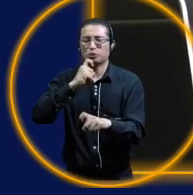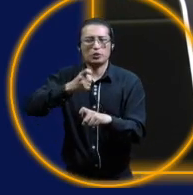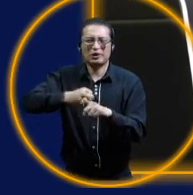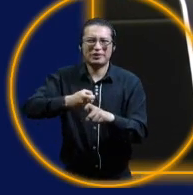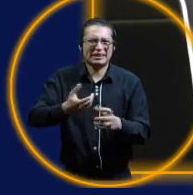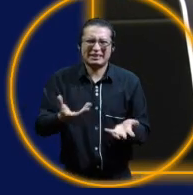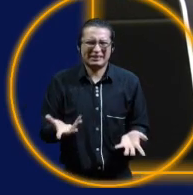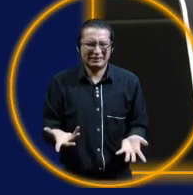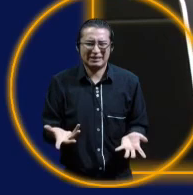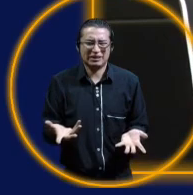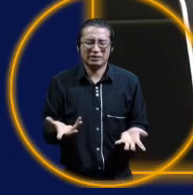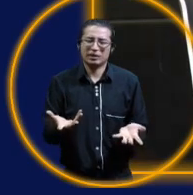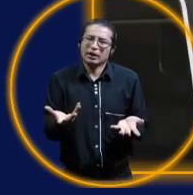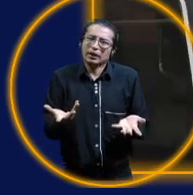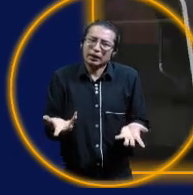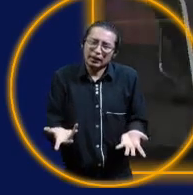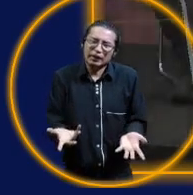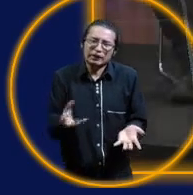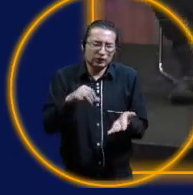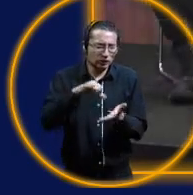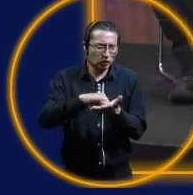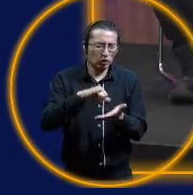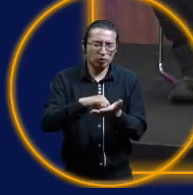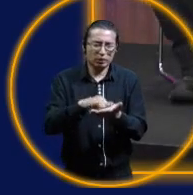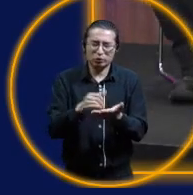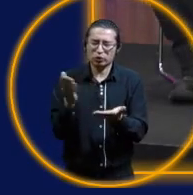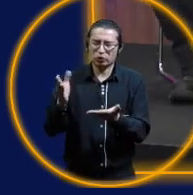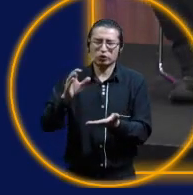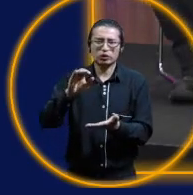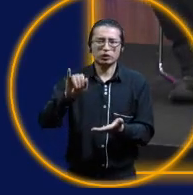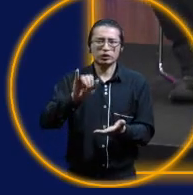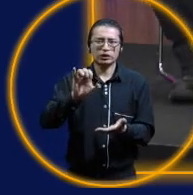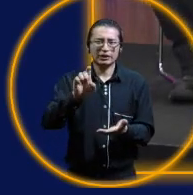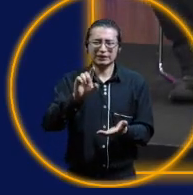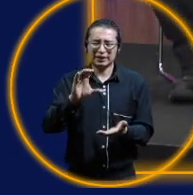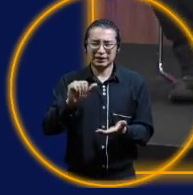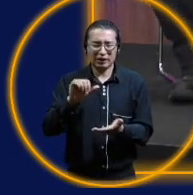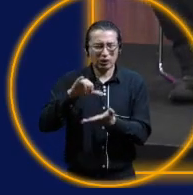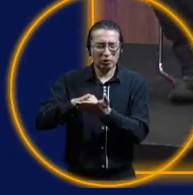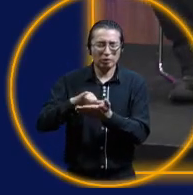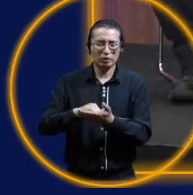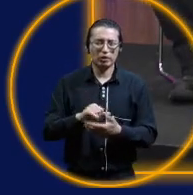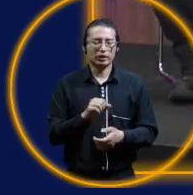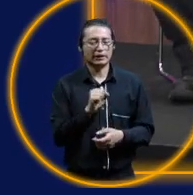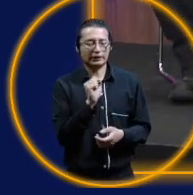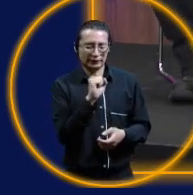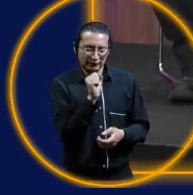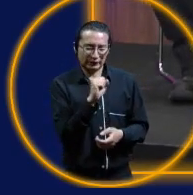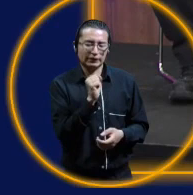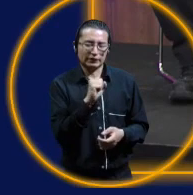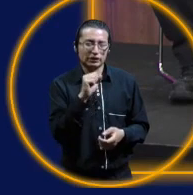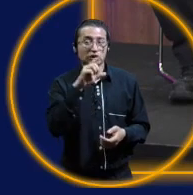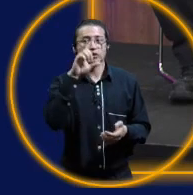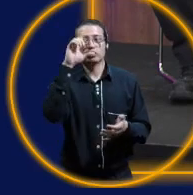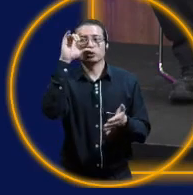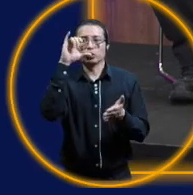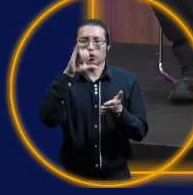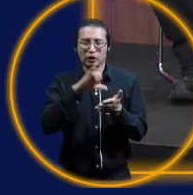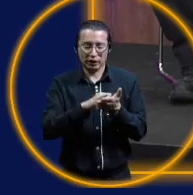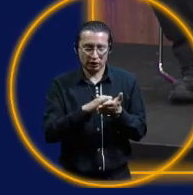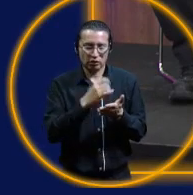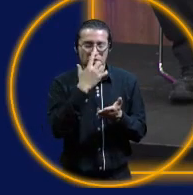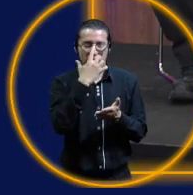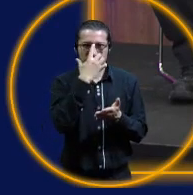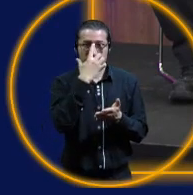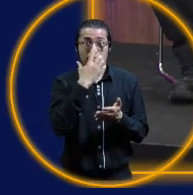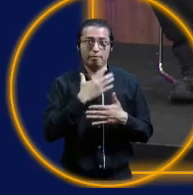Is it the same for you, Jessica? Yeah, definitely. I think, like, for me,